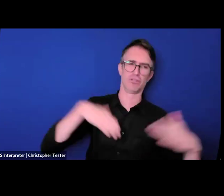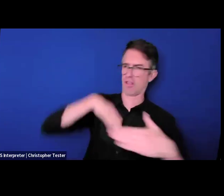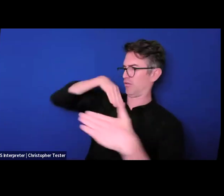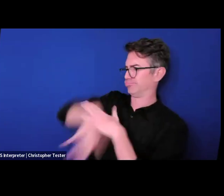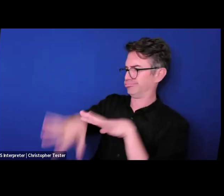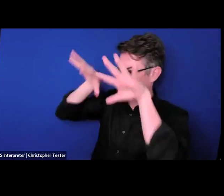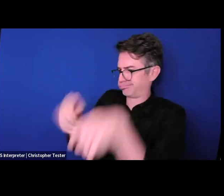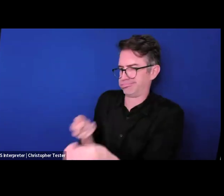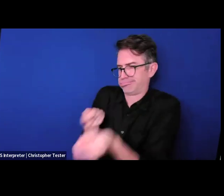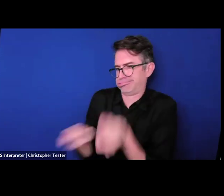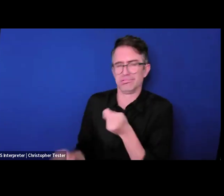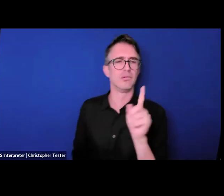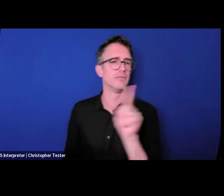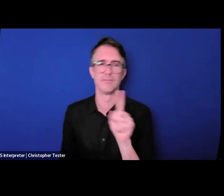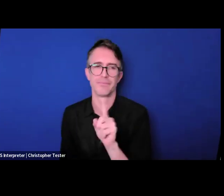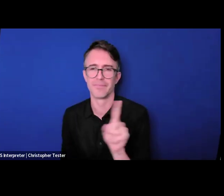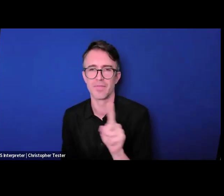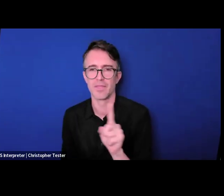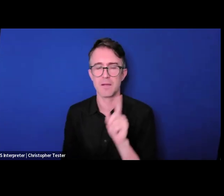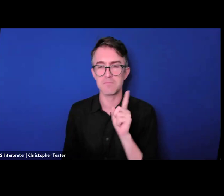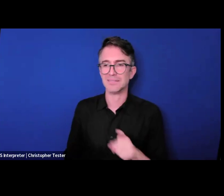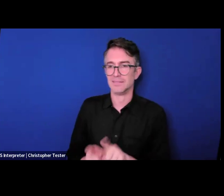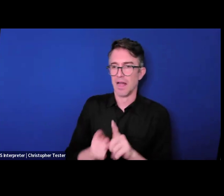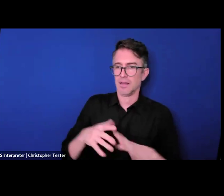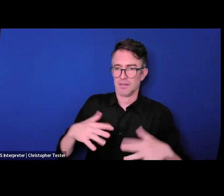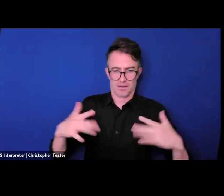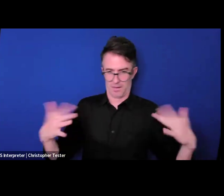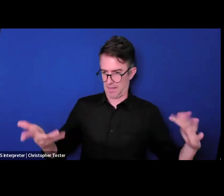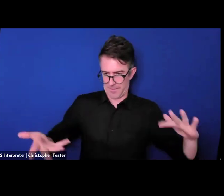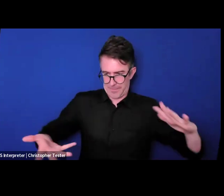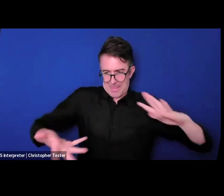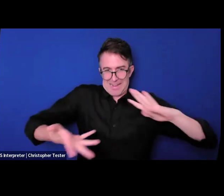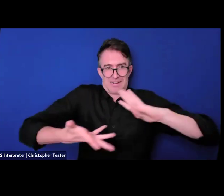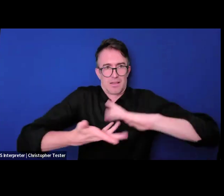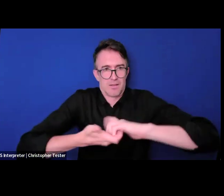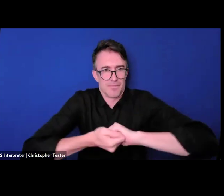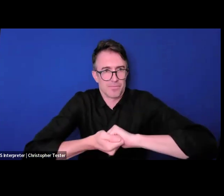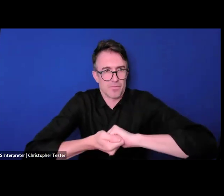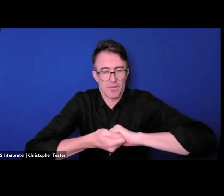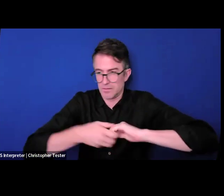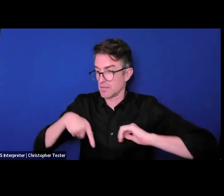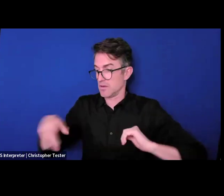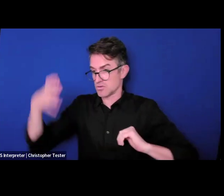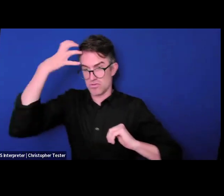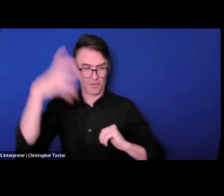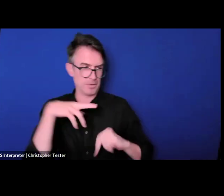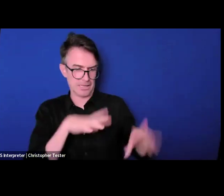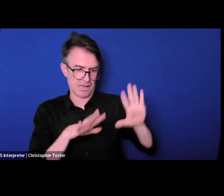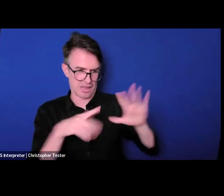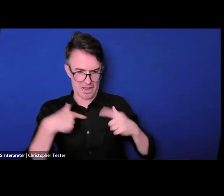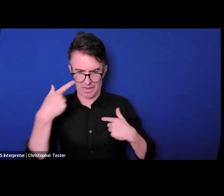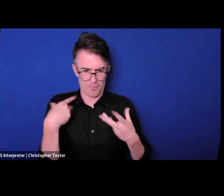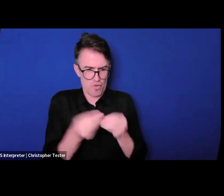previous conversation the importance of placing care within a national system